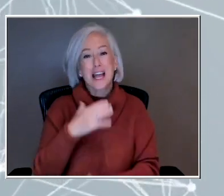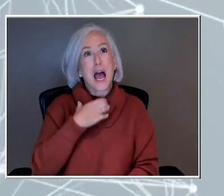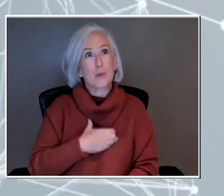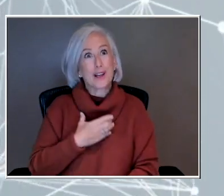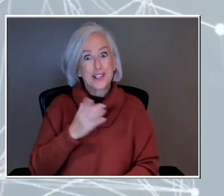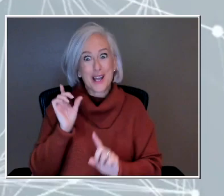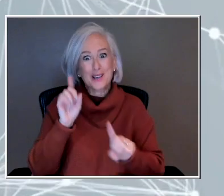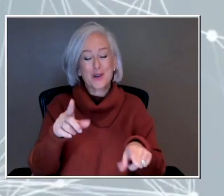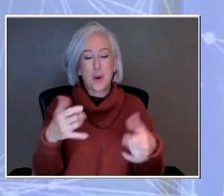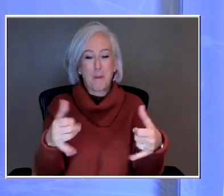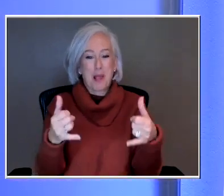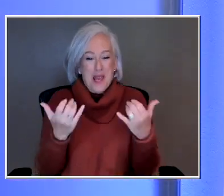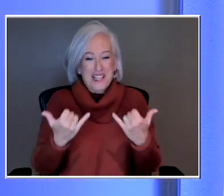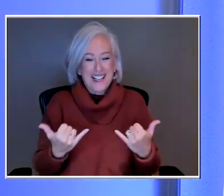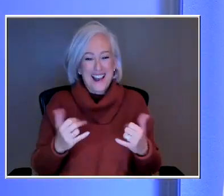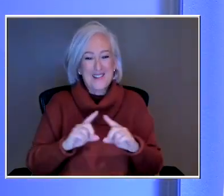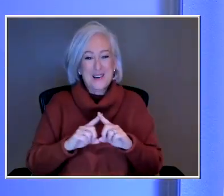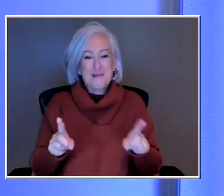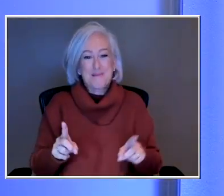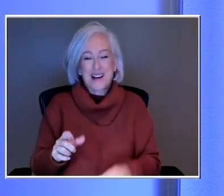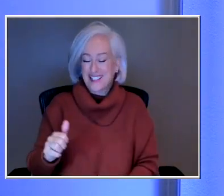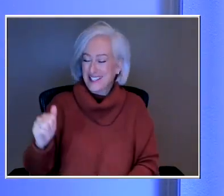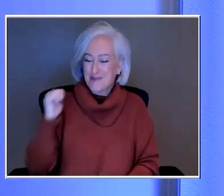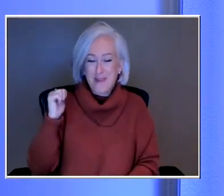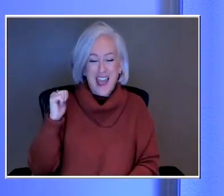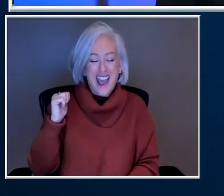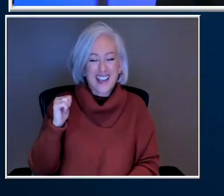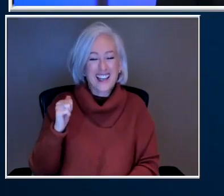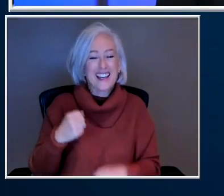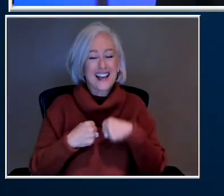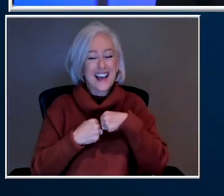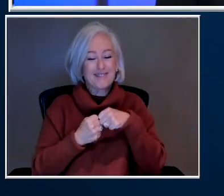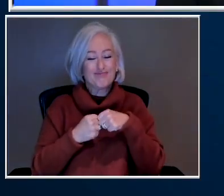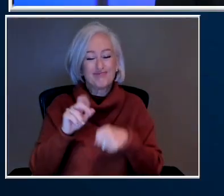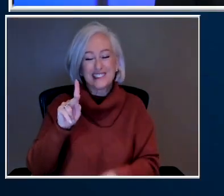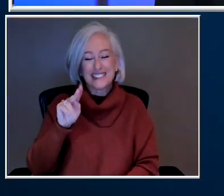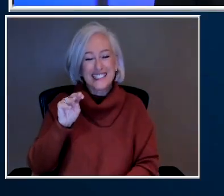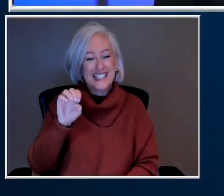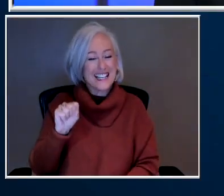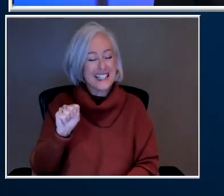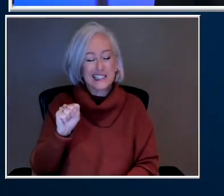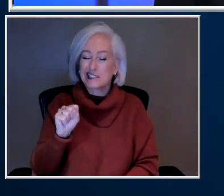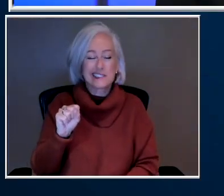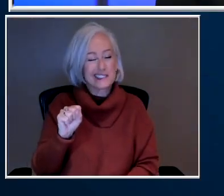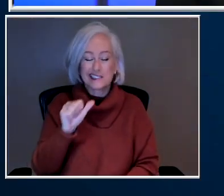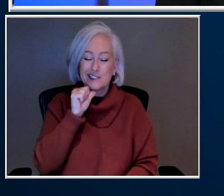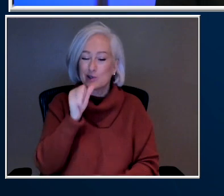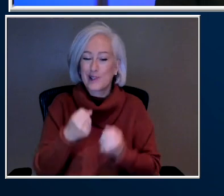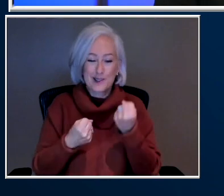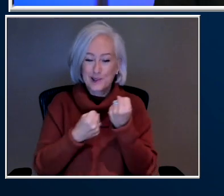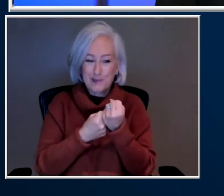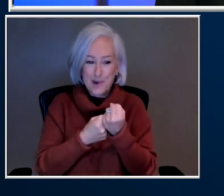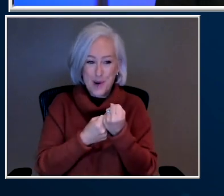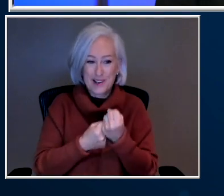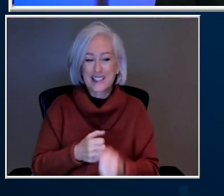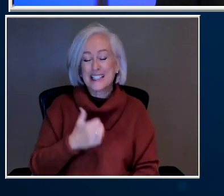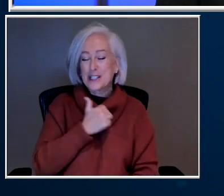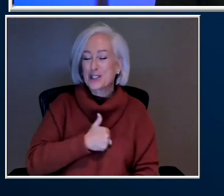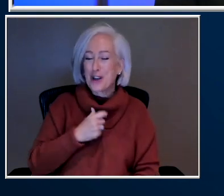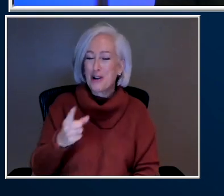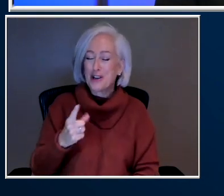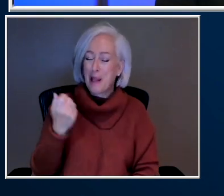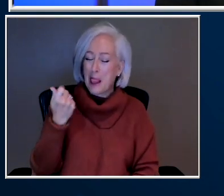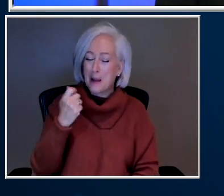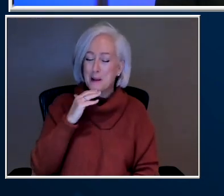now, but the knees and the back really don't support that. So yeah, right. Little you aged out of the program just a skosh. Okay, thank